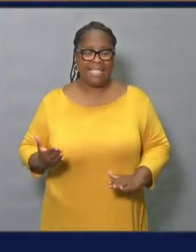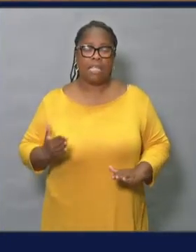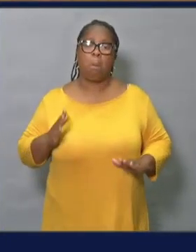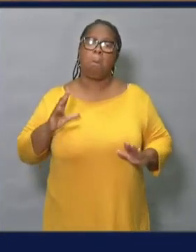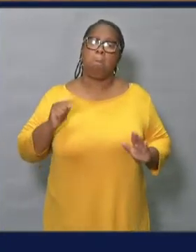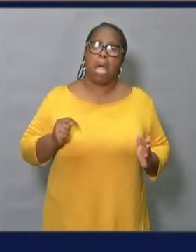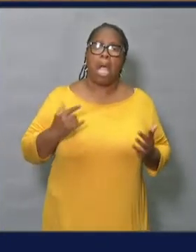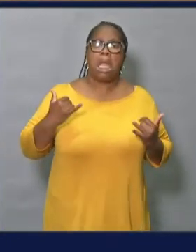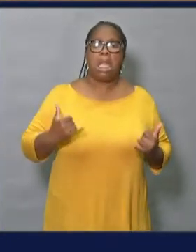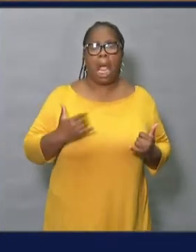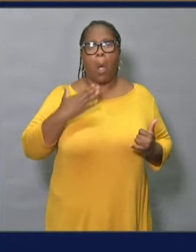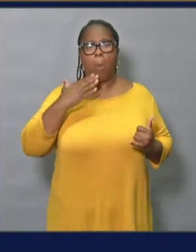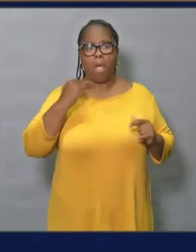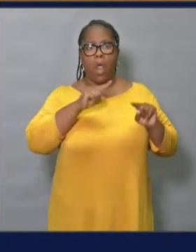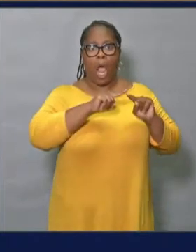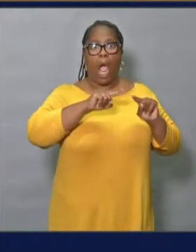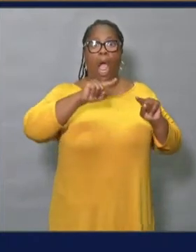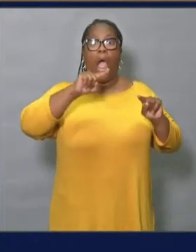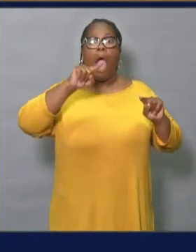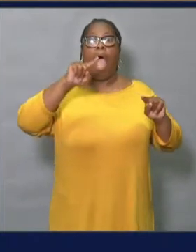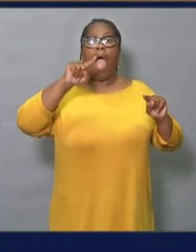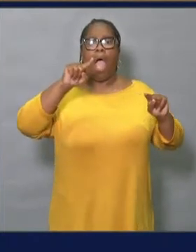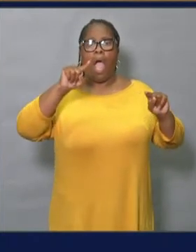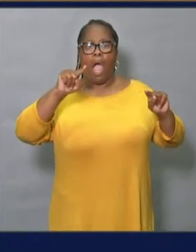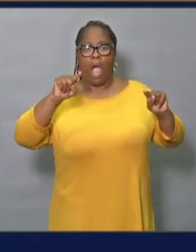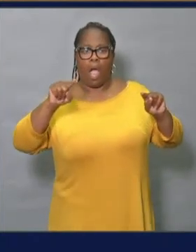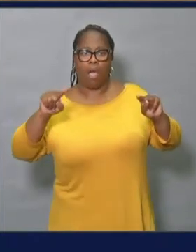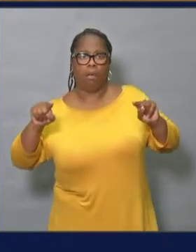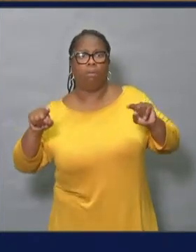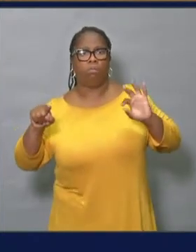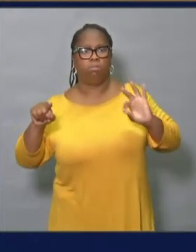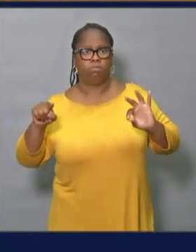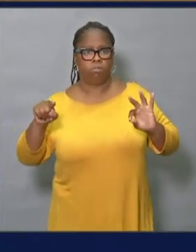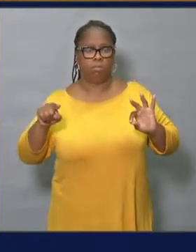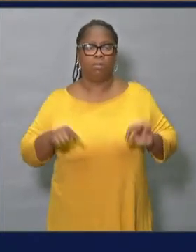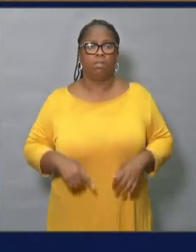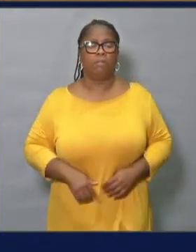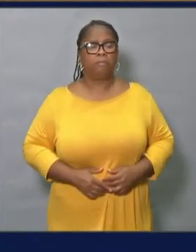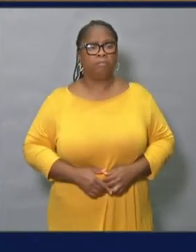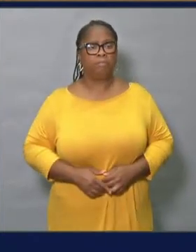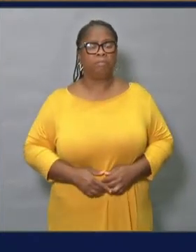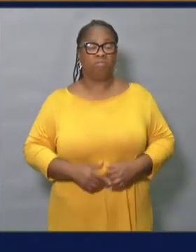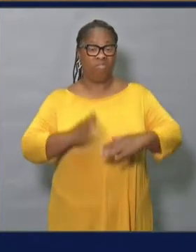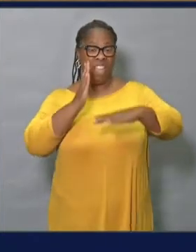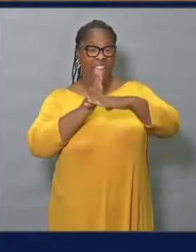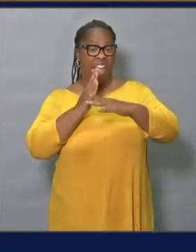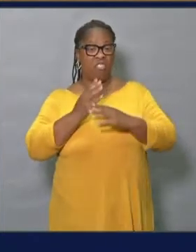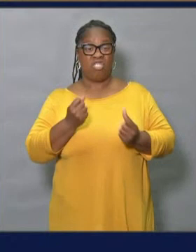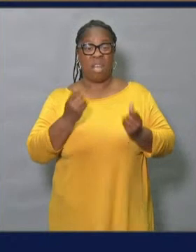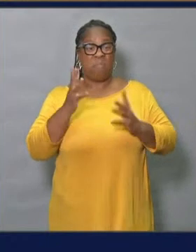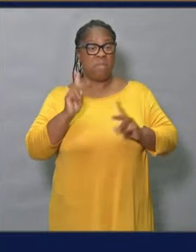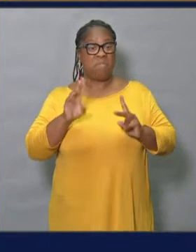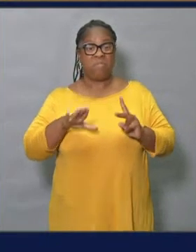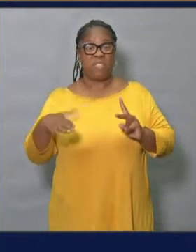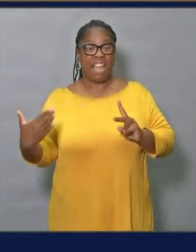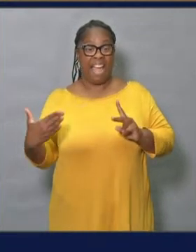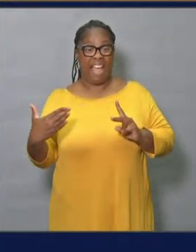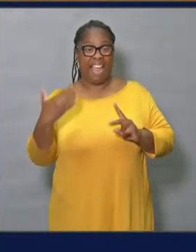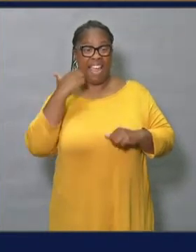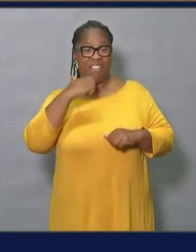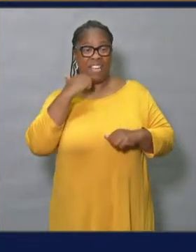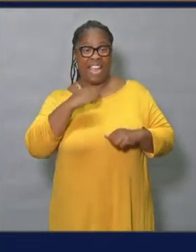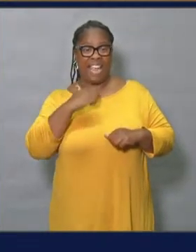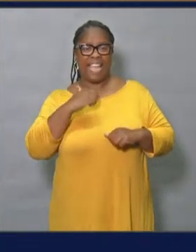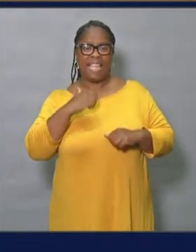least the line is now moving in the right direction. So you can see that we're currently seeing average daily deaths declining. On